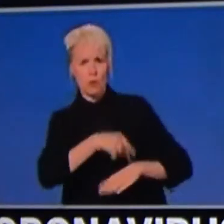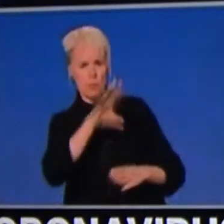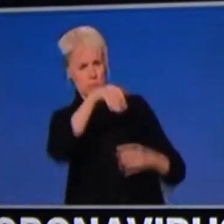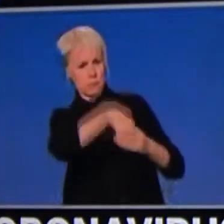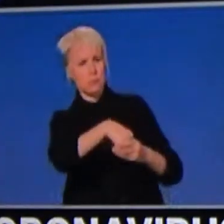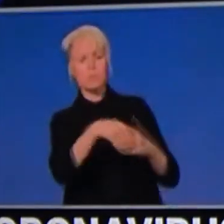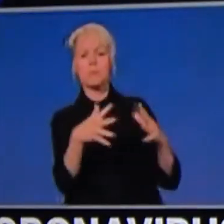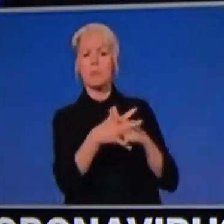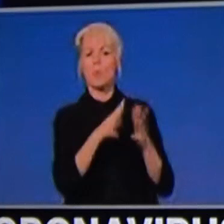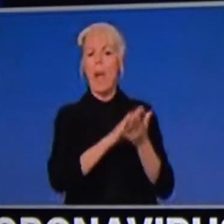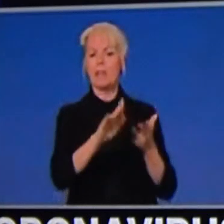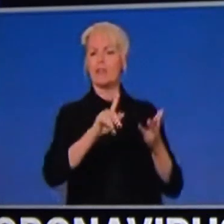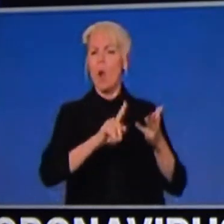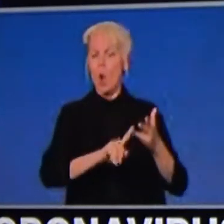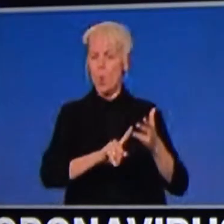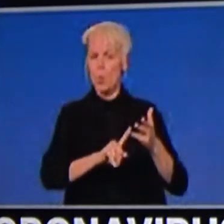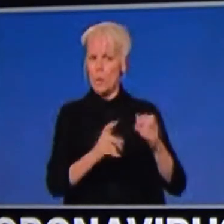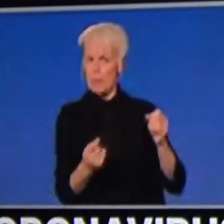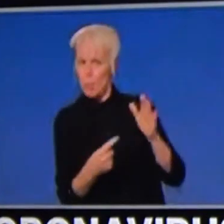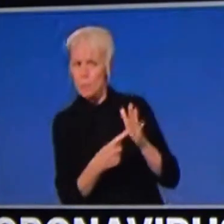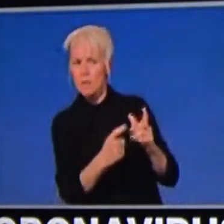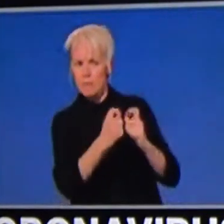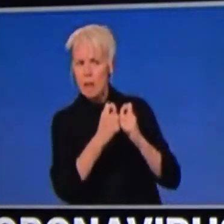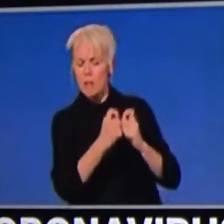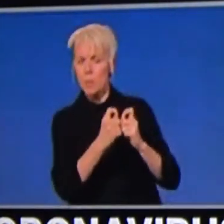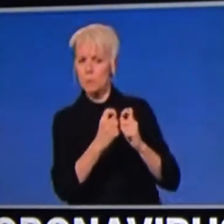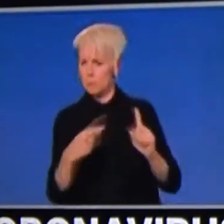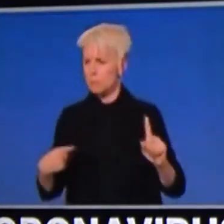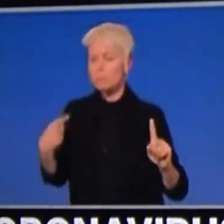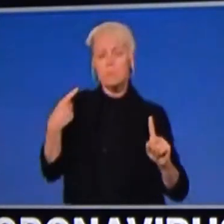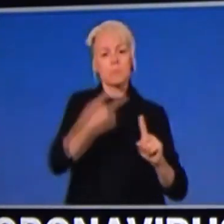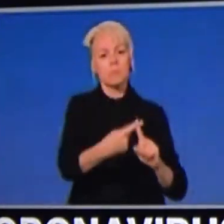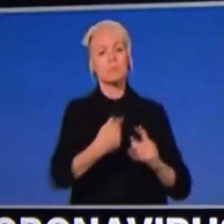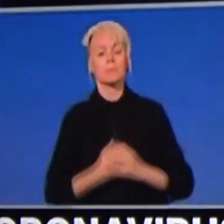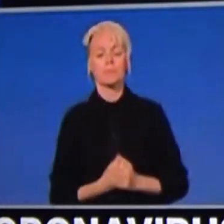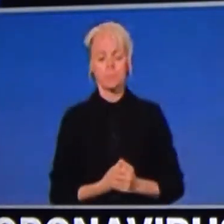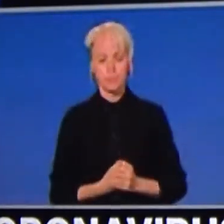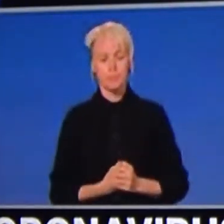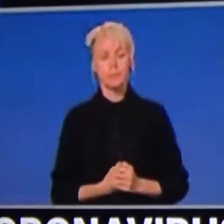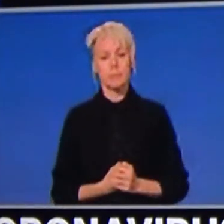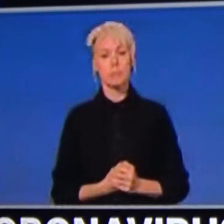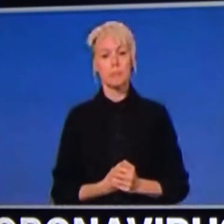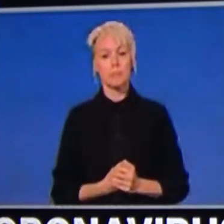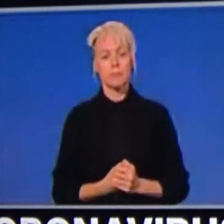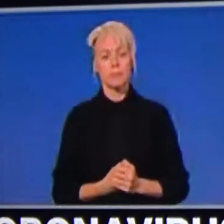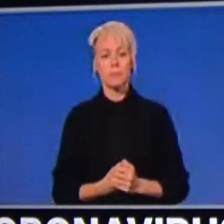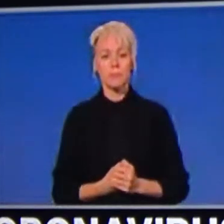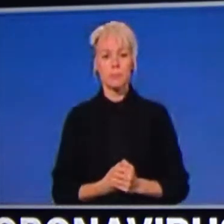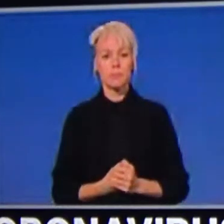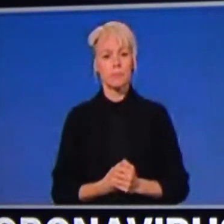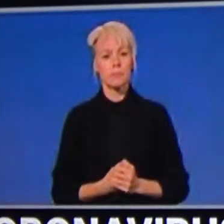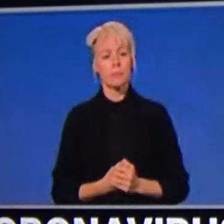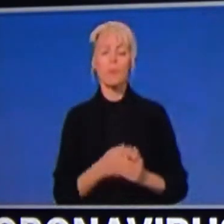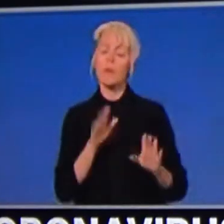a process that's been going on for these many months since then, and there is a report coming back very soon. And while I've had